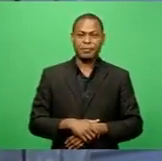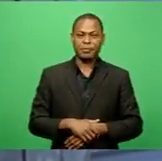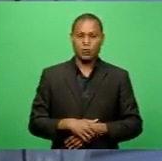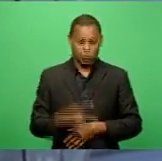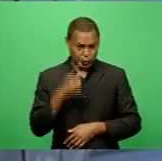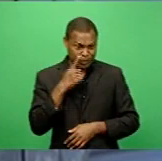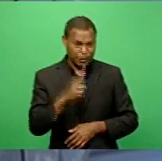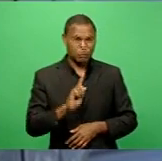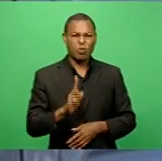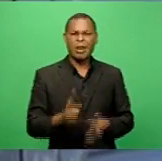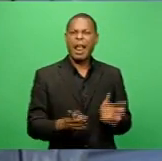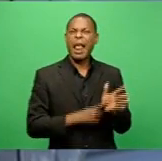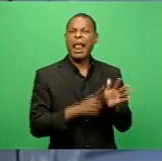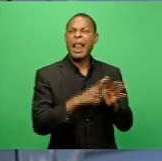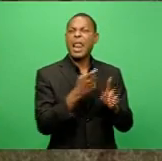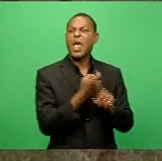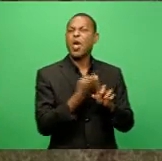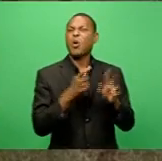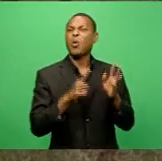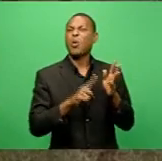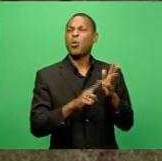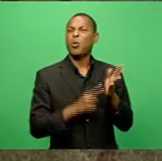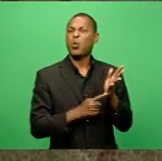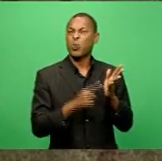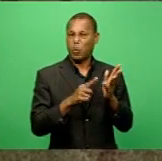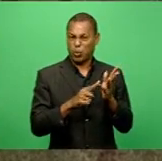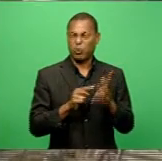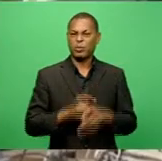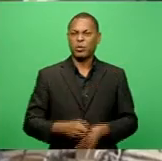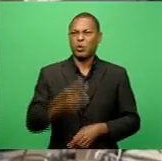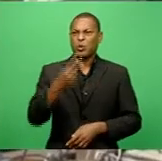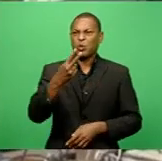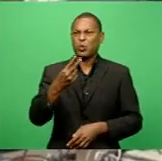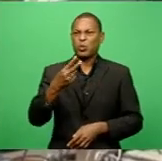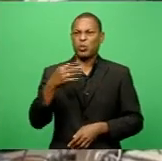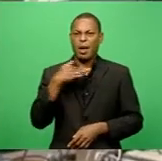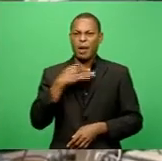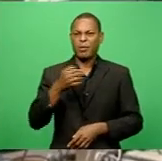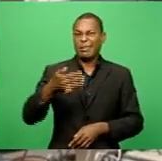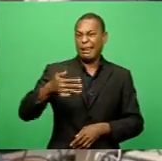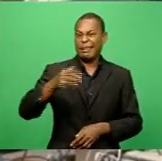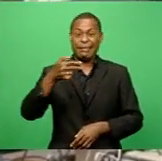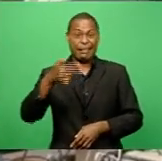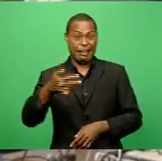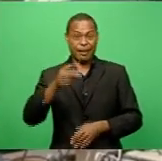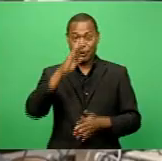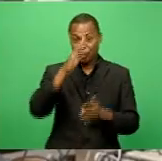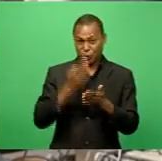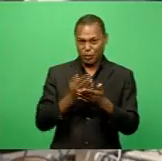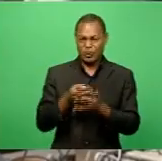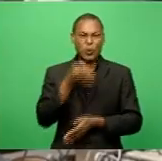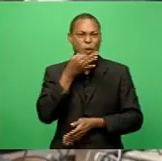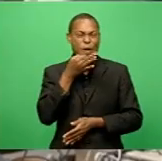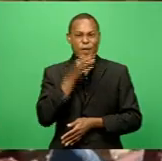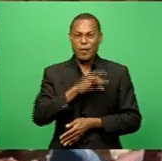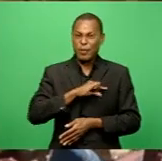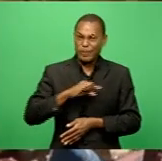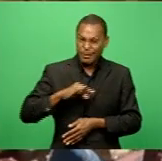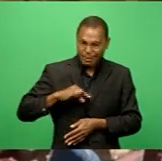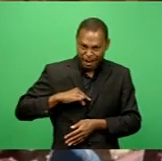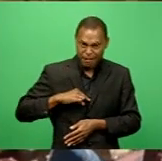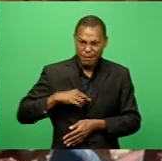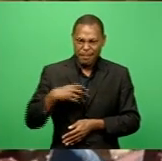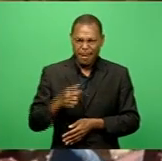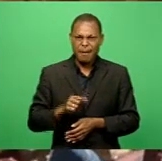far is Lekutu Secondary, which has about 298 students, and I have a few staff sheltering in the